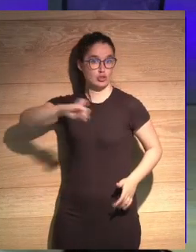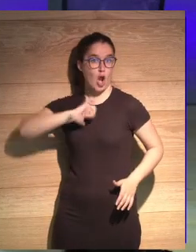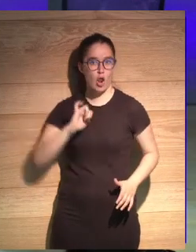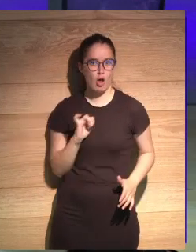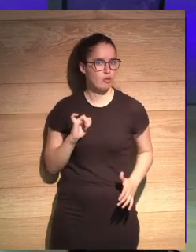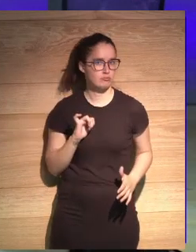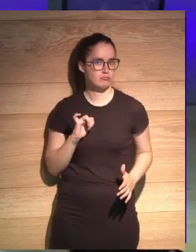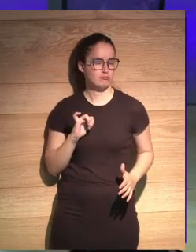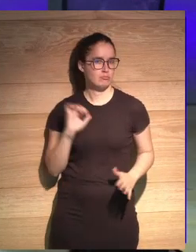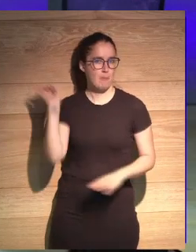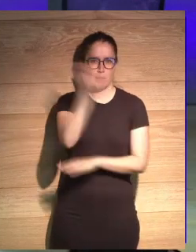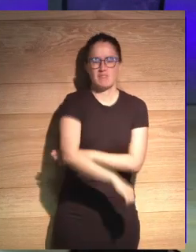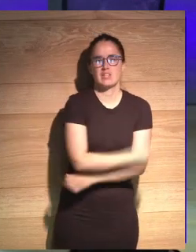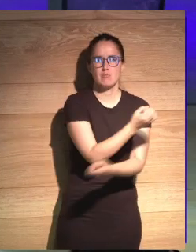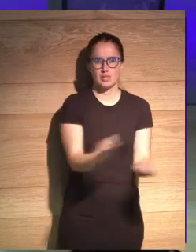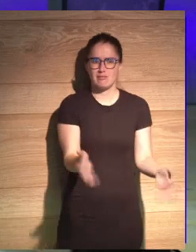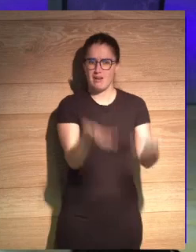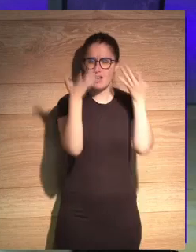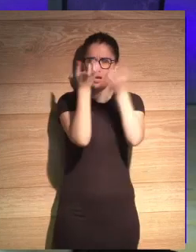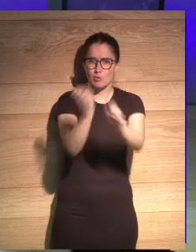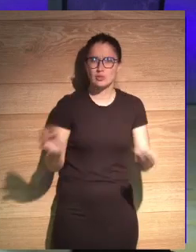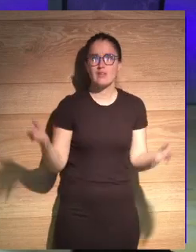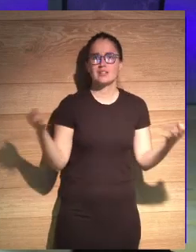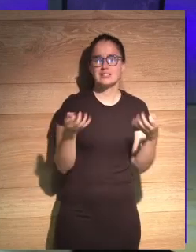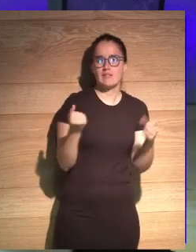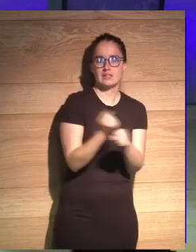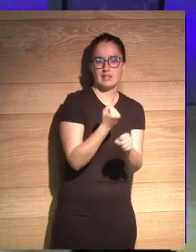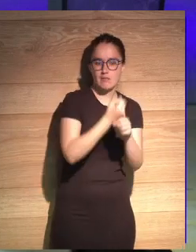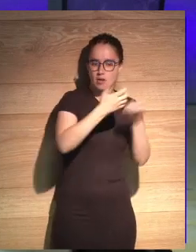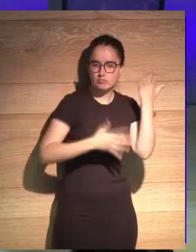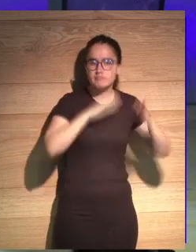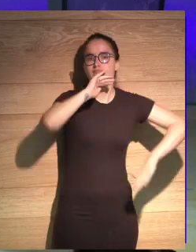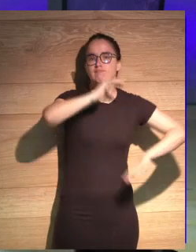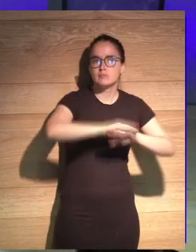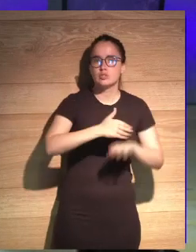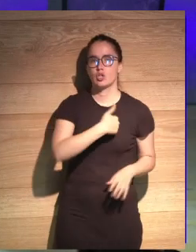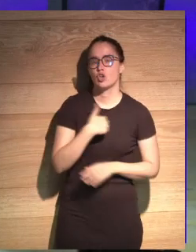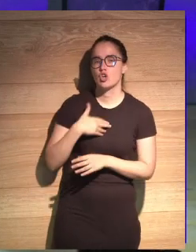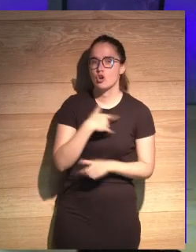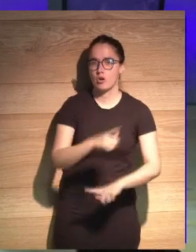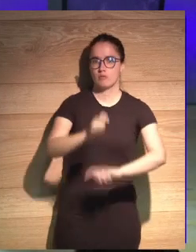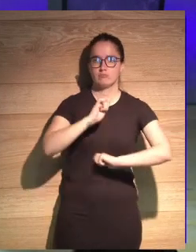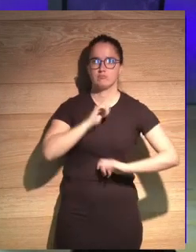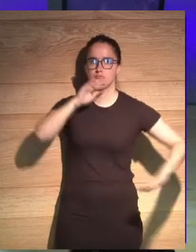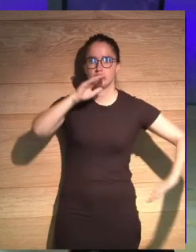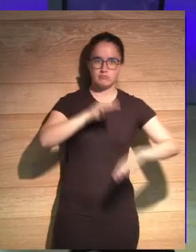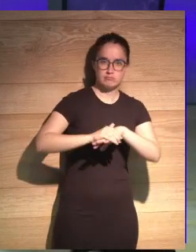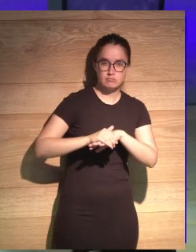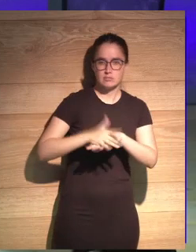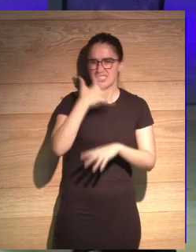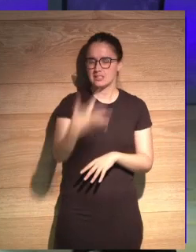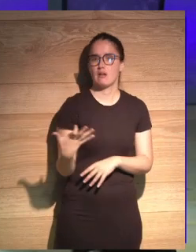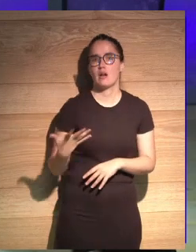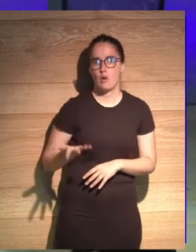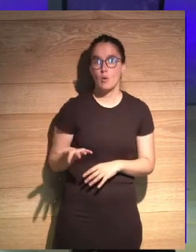of the game, they design different mechanics. So if you do things your way, you won't overcome the dungeons. You have to do